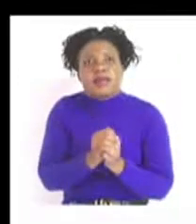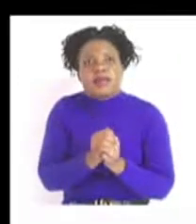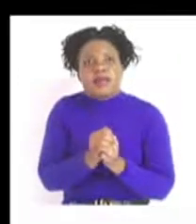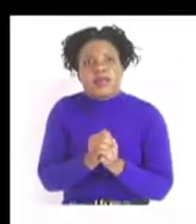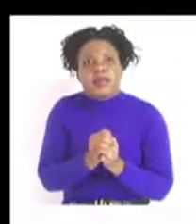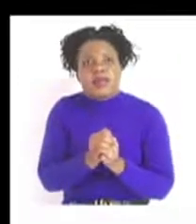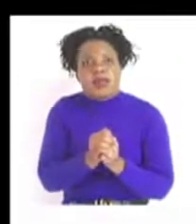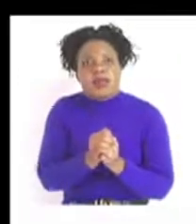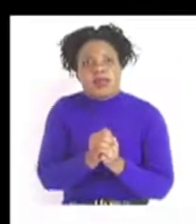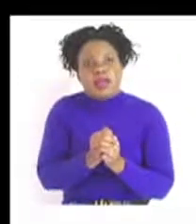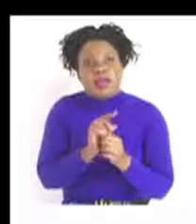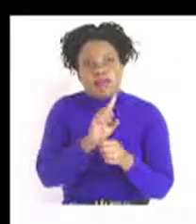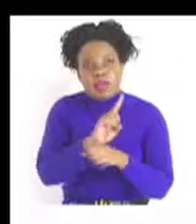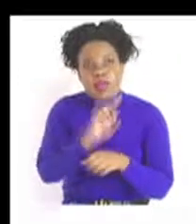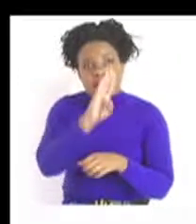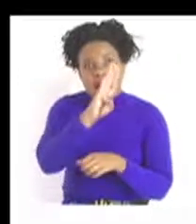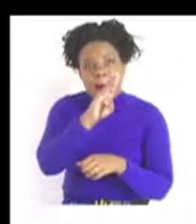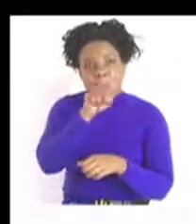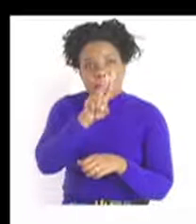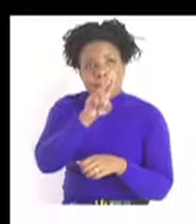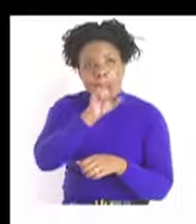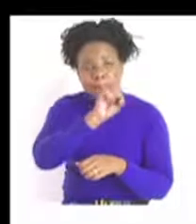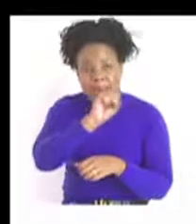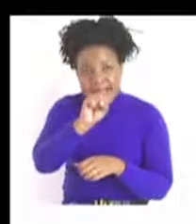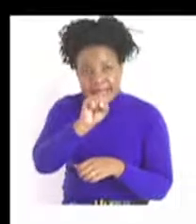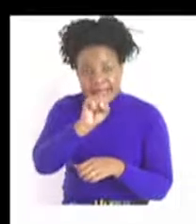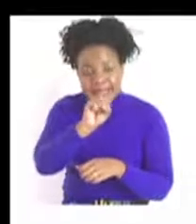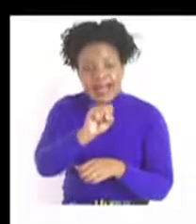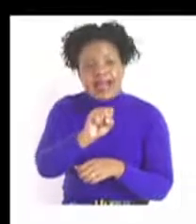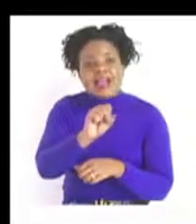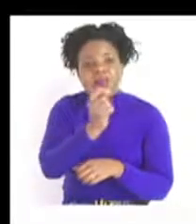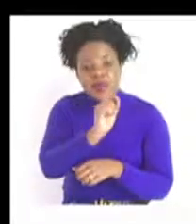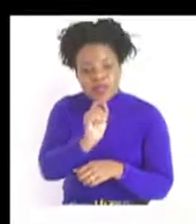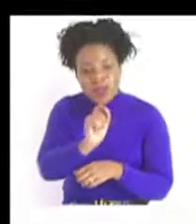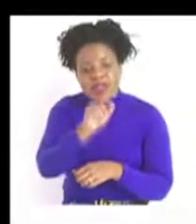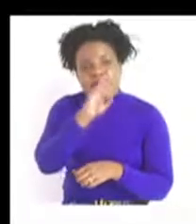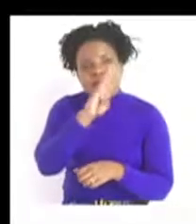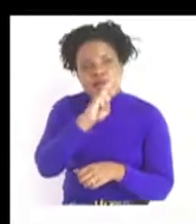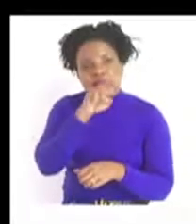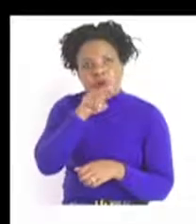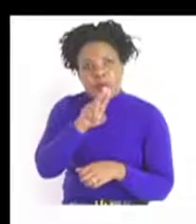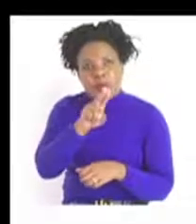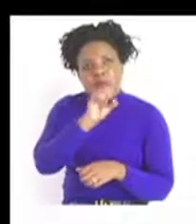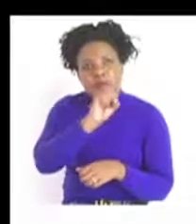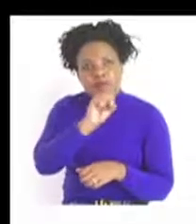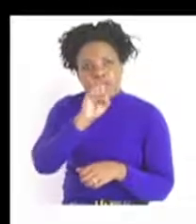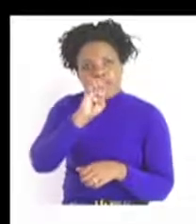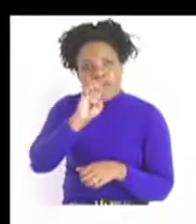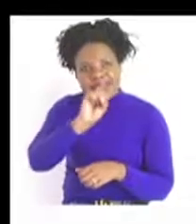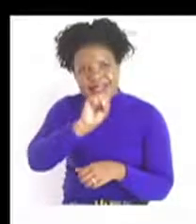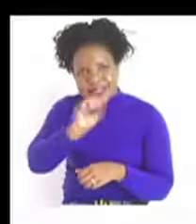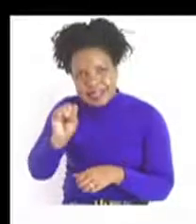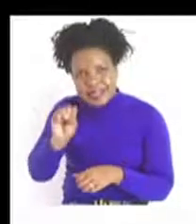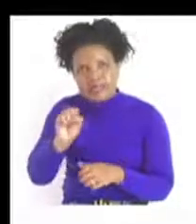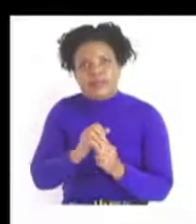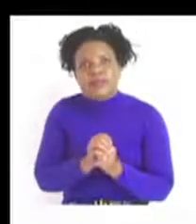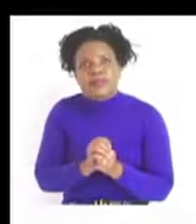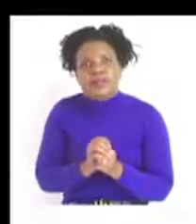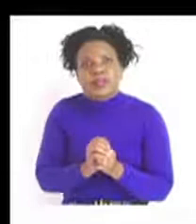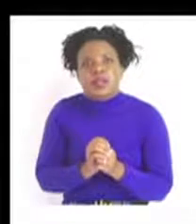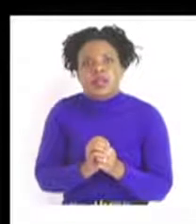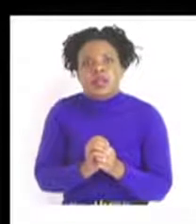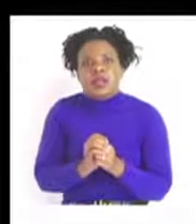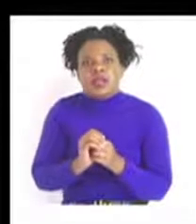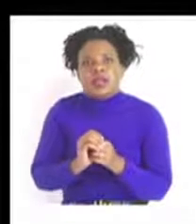I enjoy visiting my grandparents' farm. I need to catch a few buses.